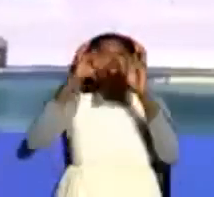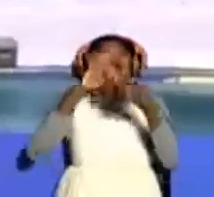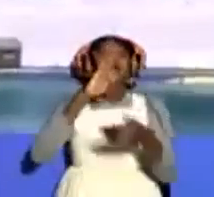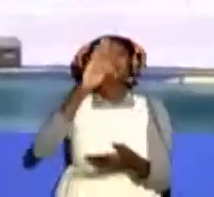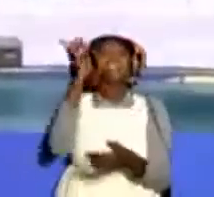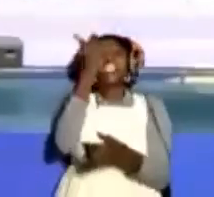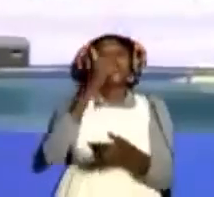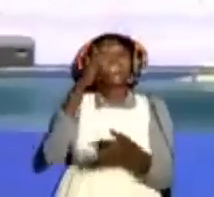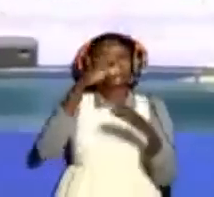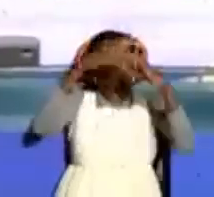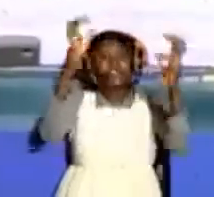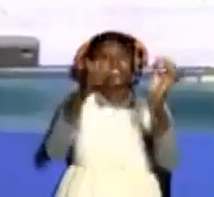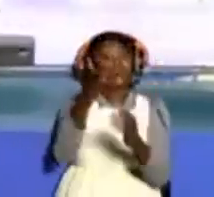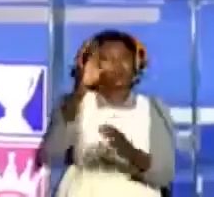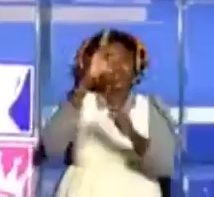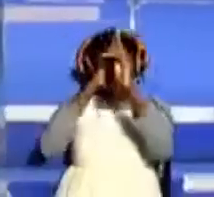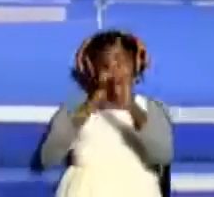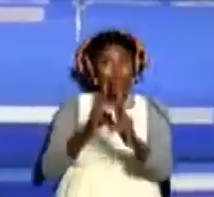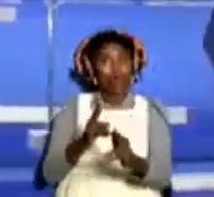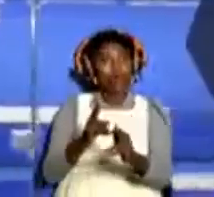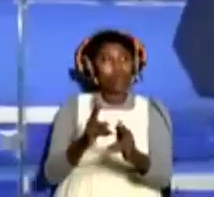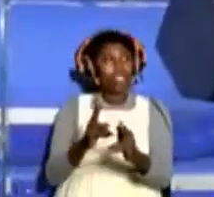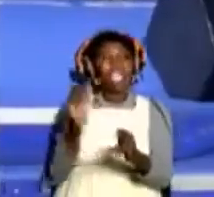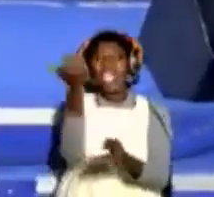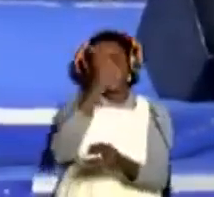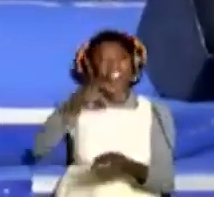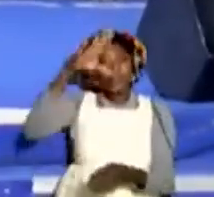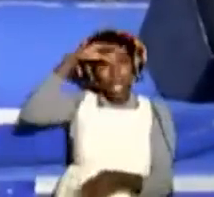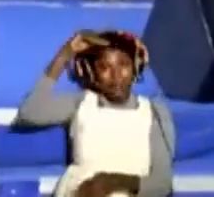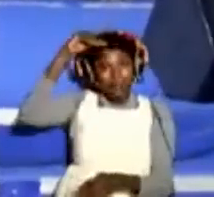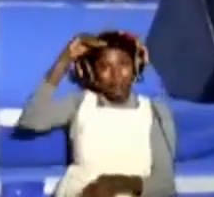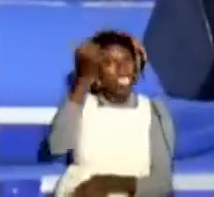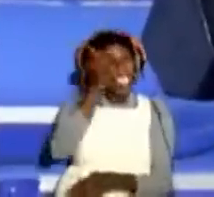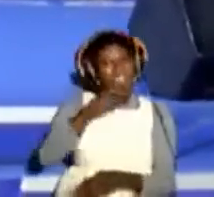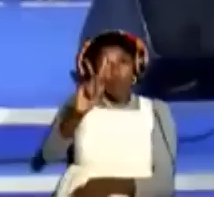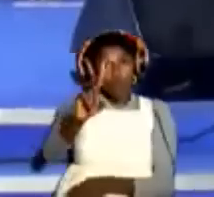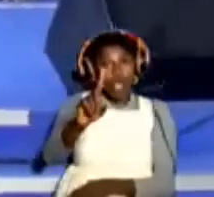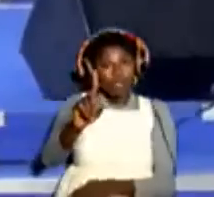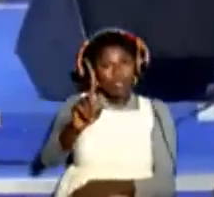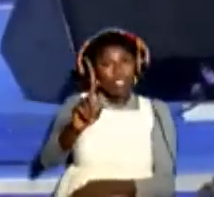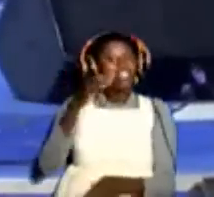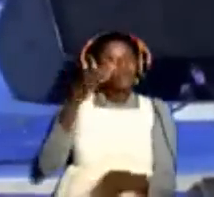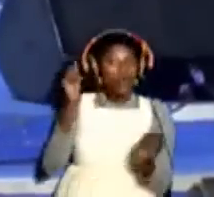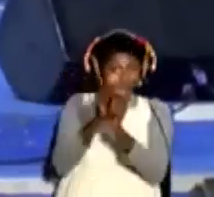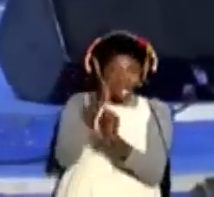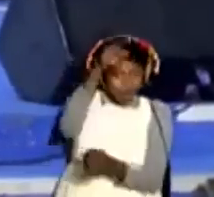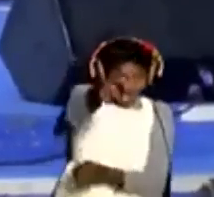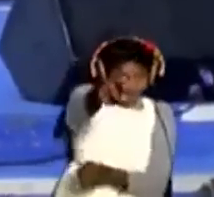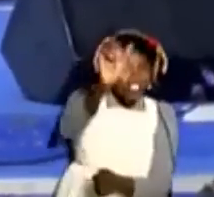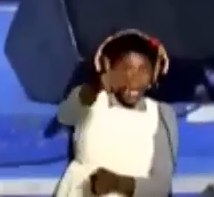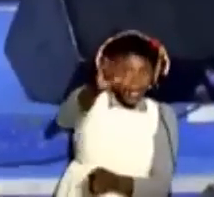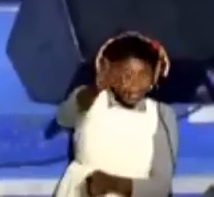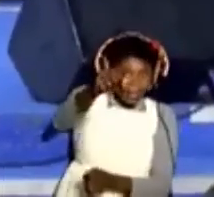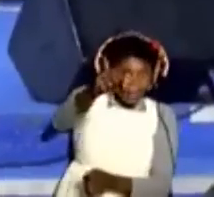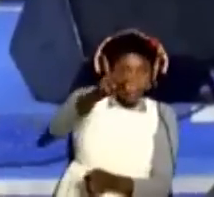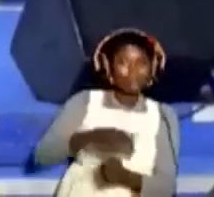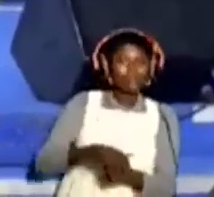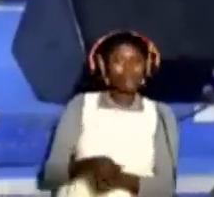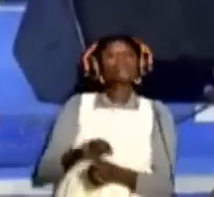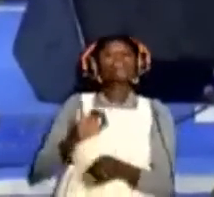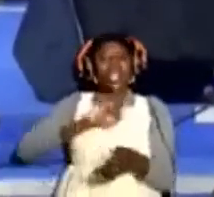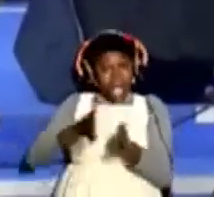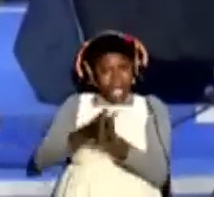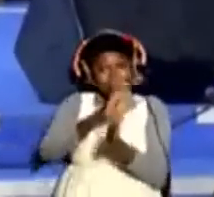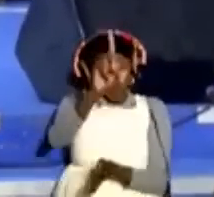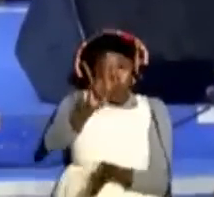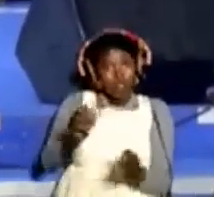unto honor? Who? Anyone. Does it include you? I'm asking